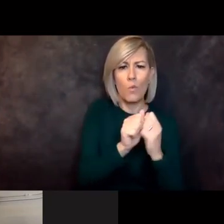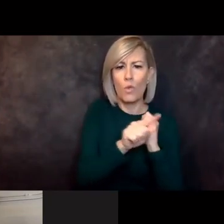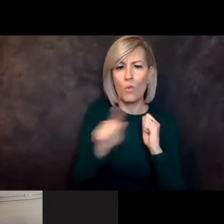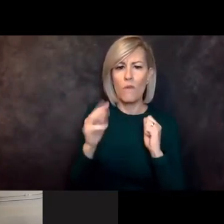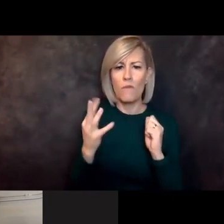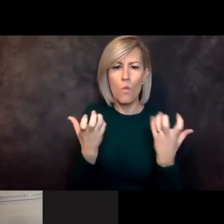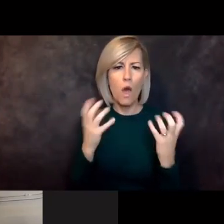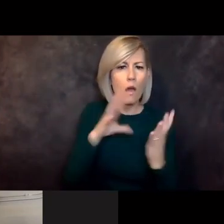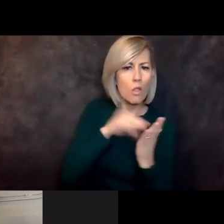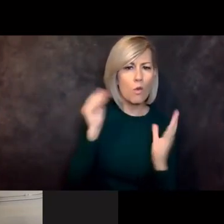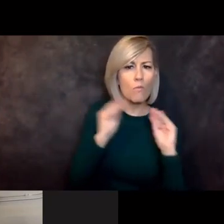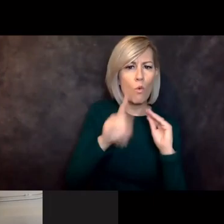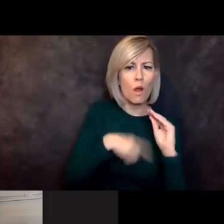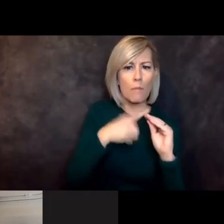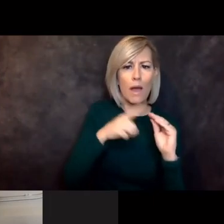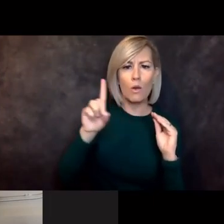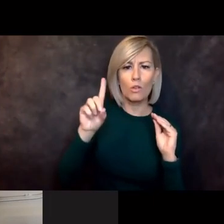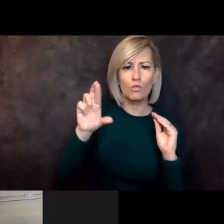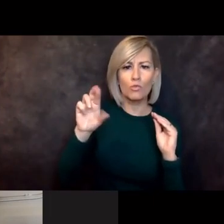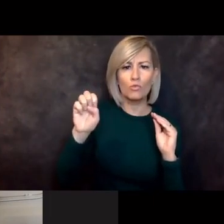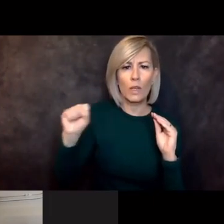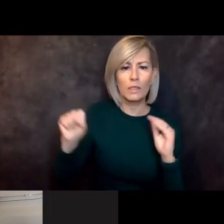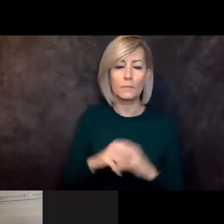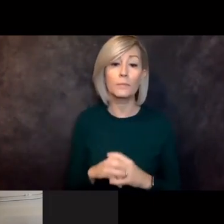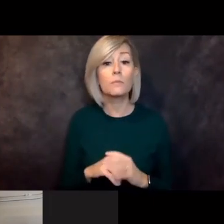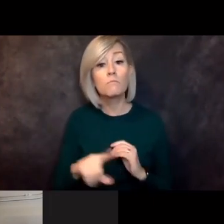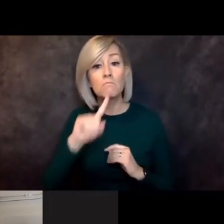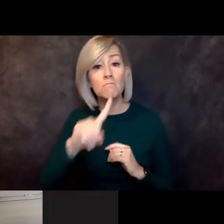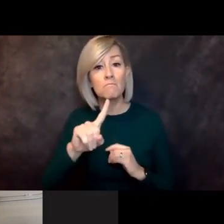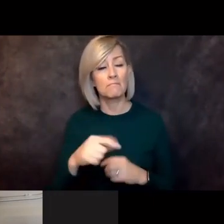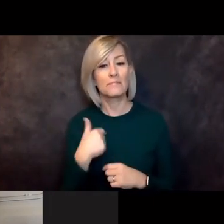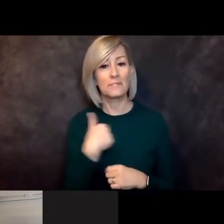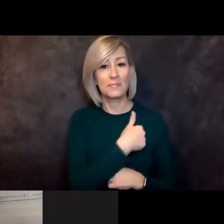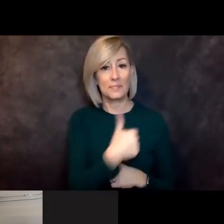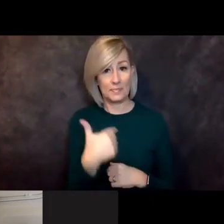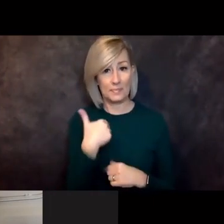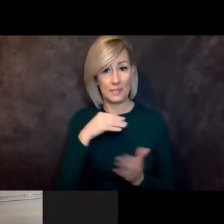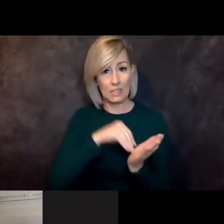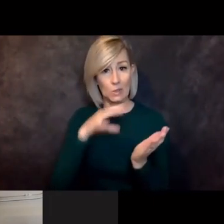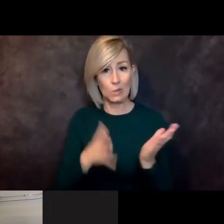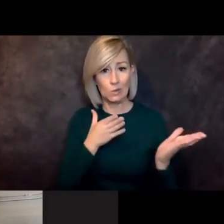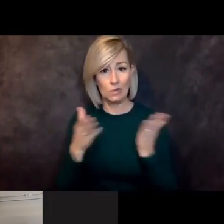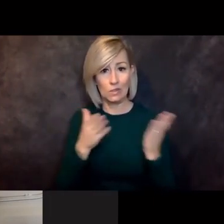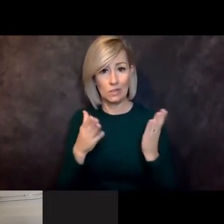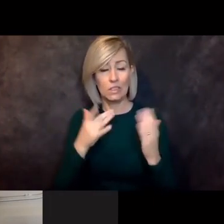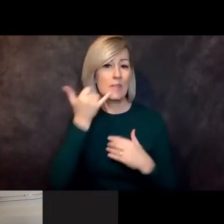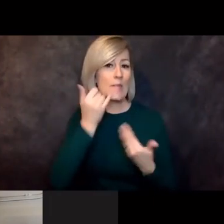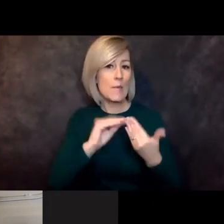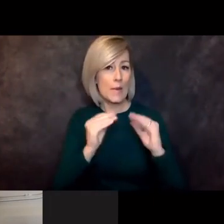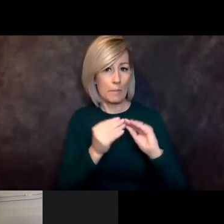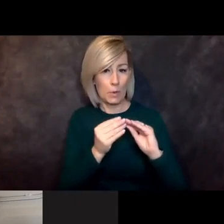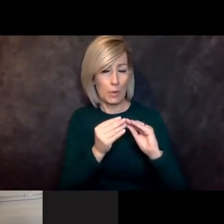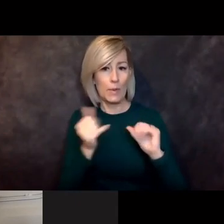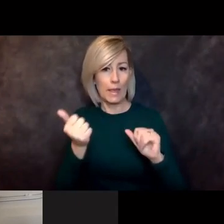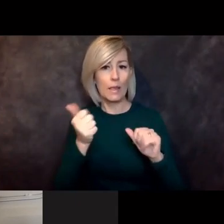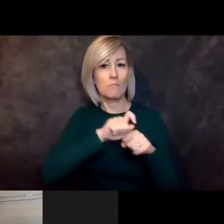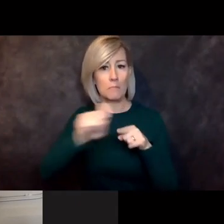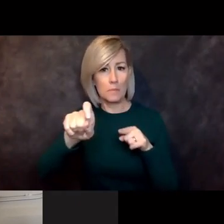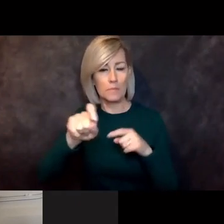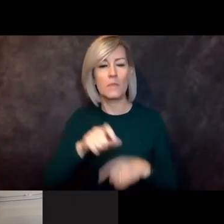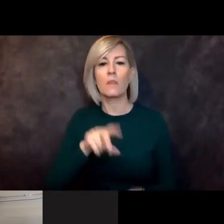find out more about DRS? Sure. So, we have a student services phone number that they can contact.